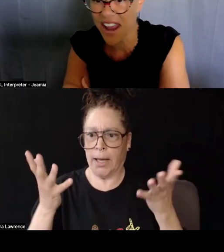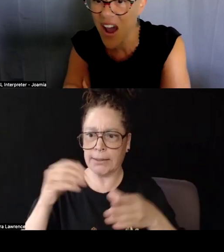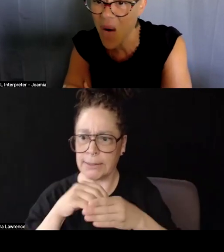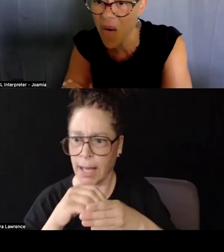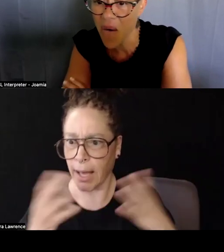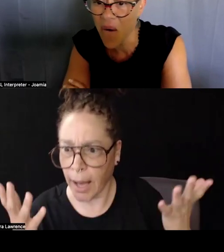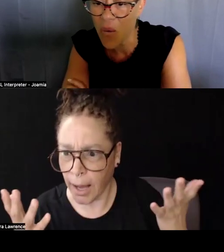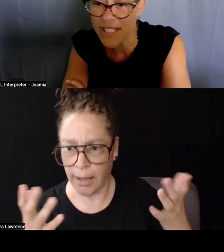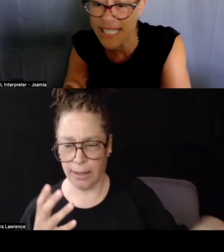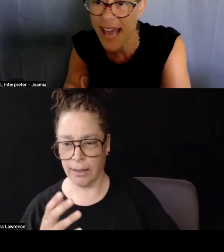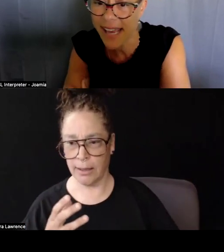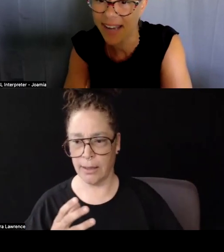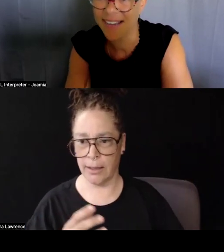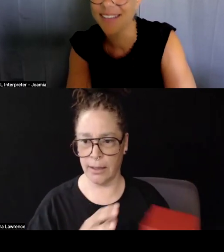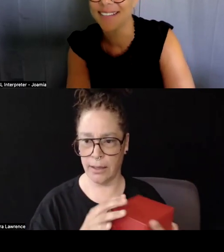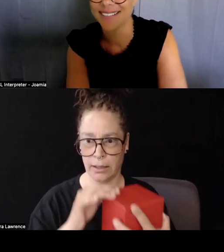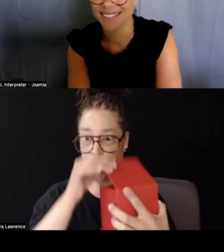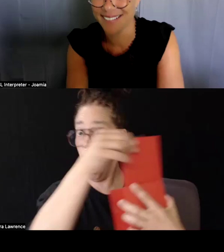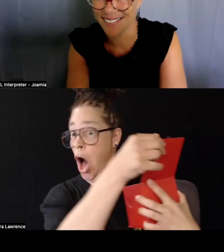Where did he go? What's inside?